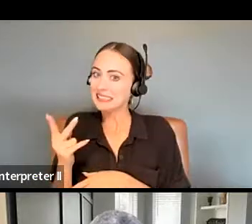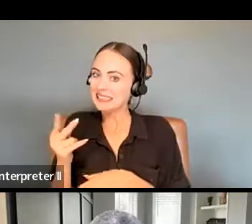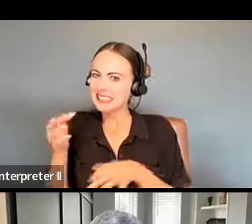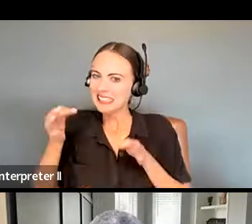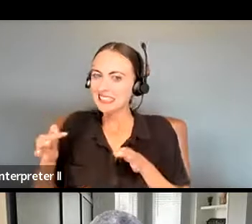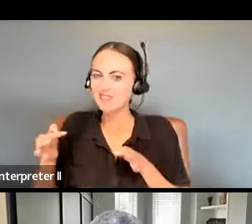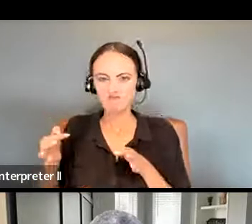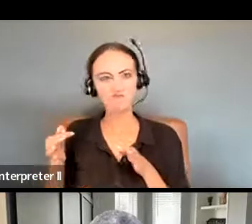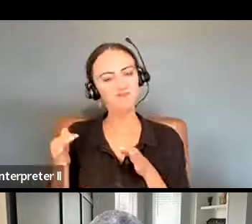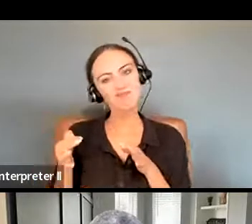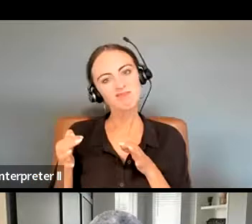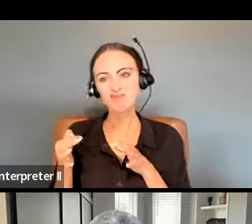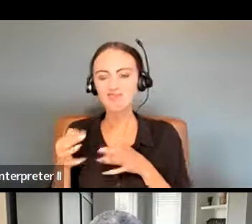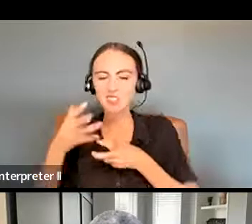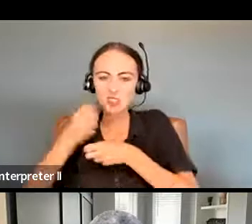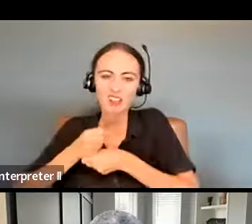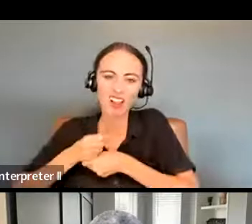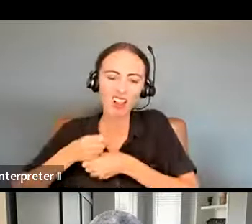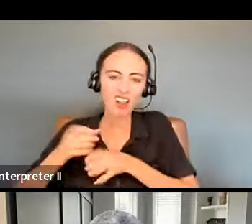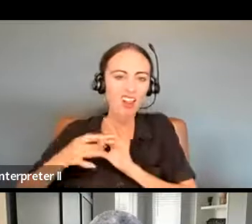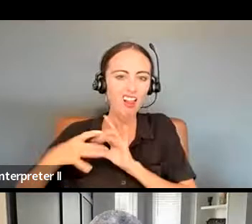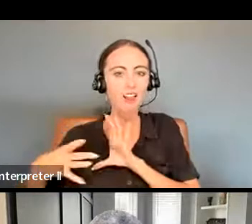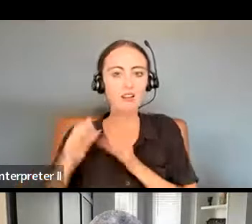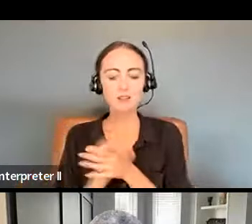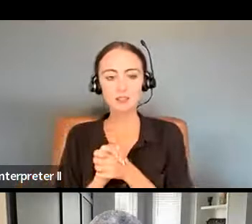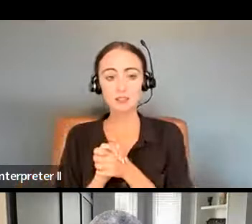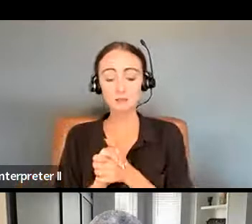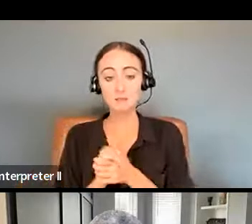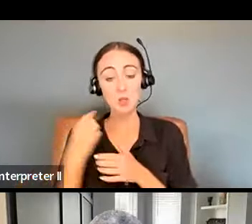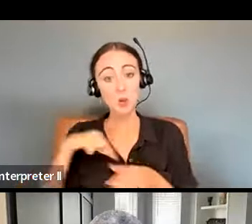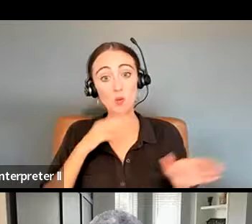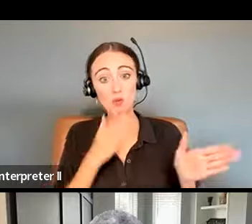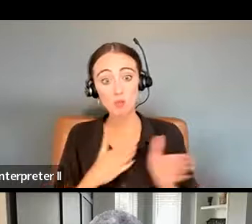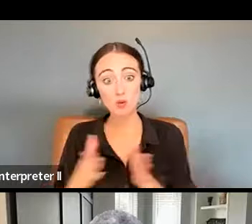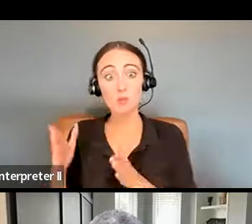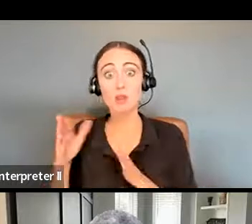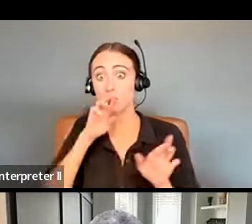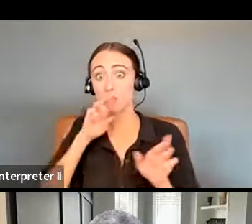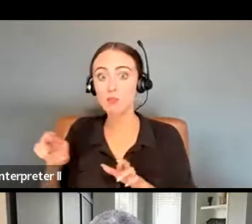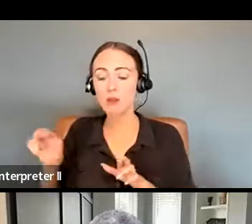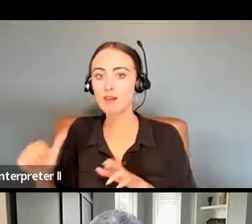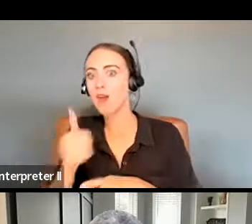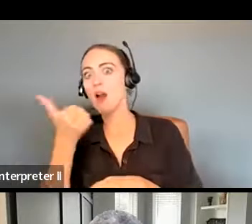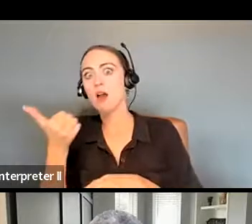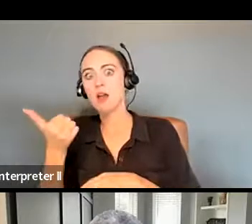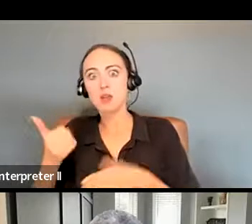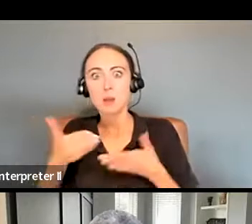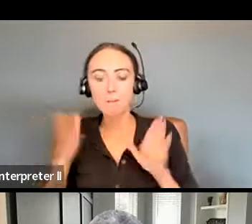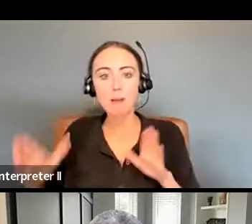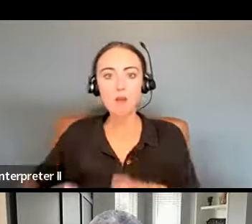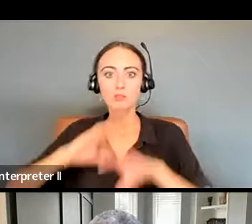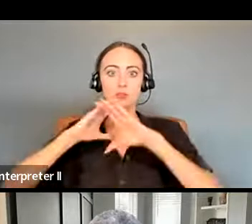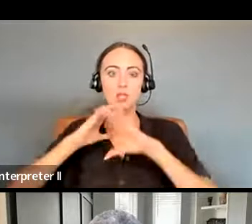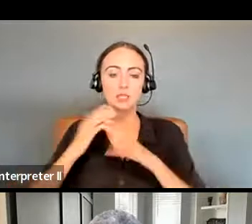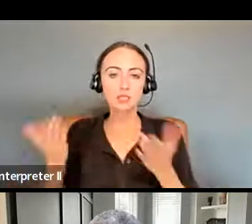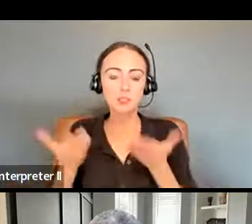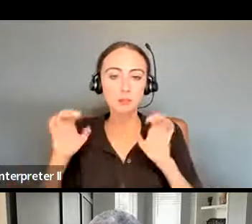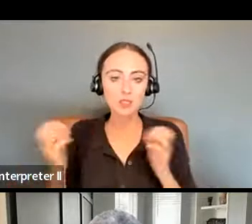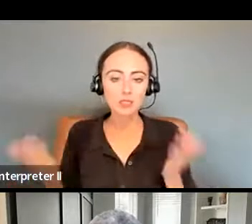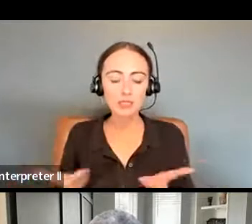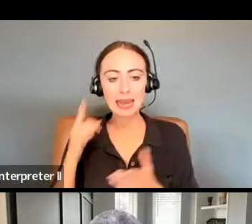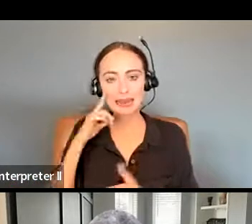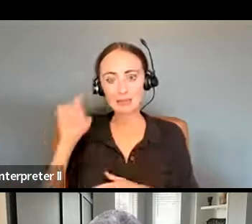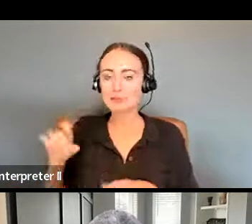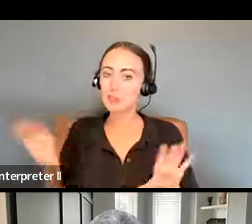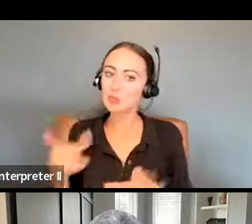that fracture public trust in government. As we prepare to respond to yet another unprecedented public emergency in our city, I think we must get